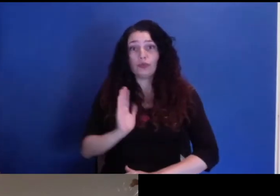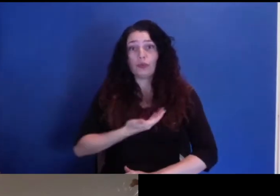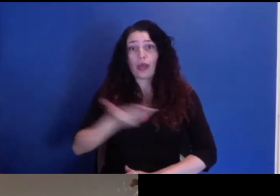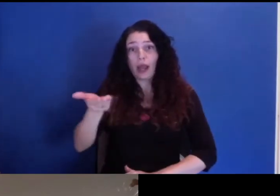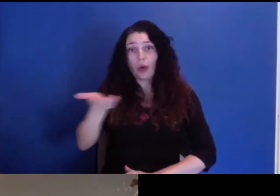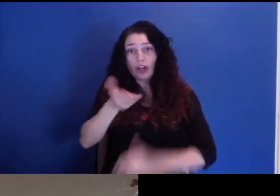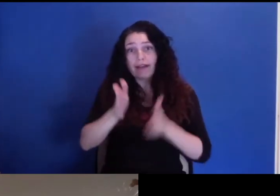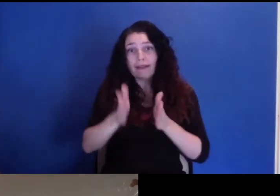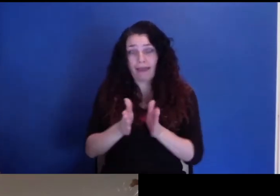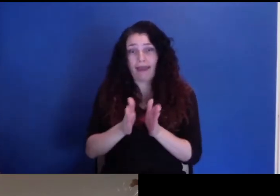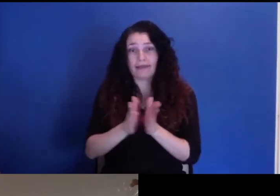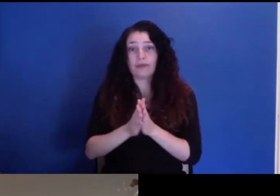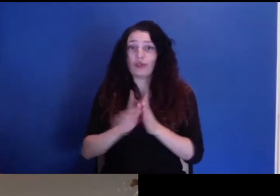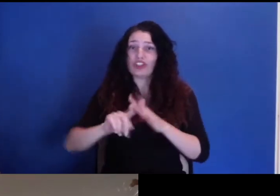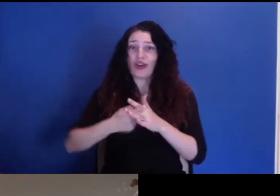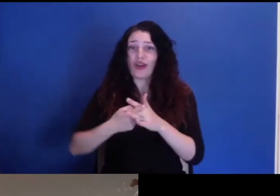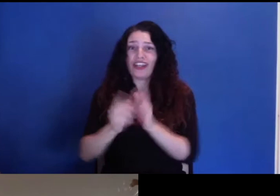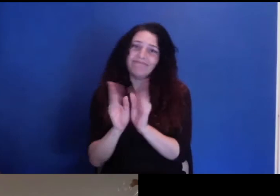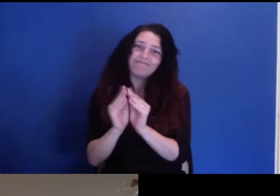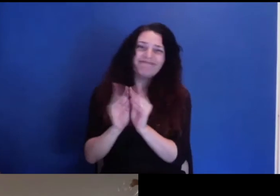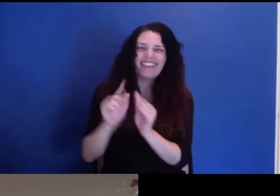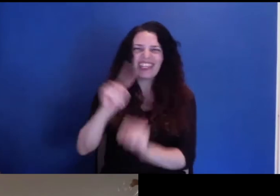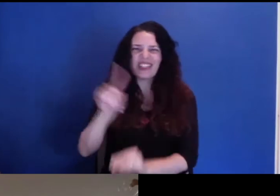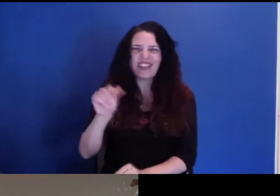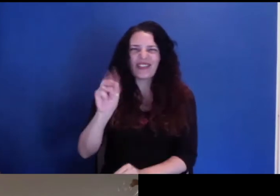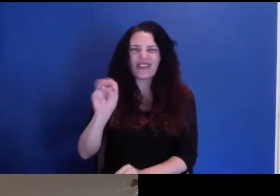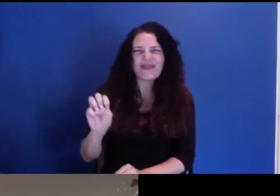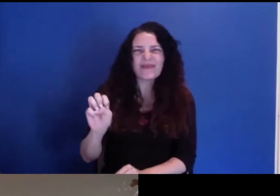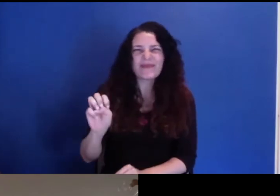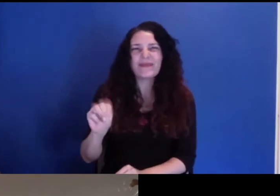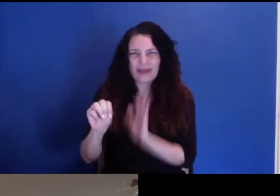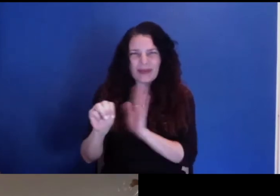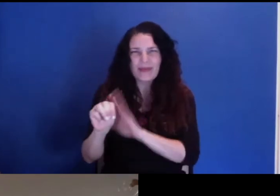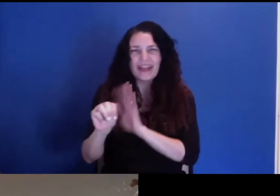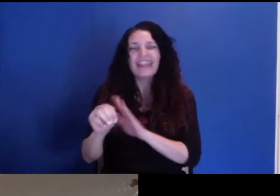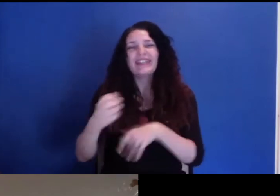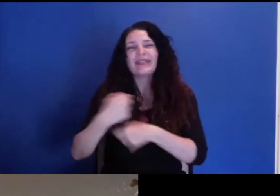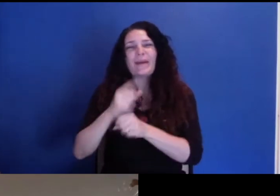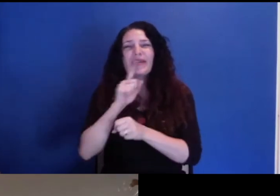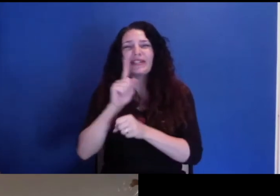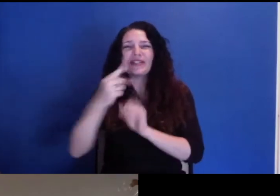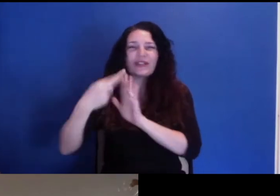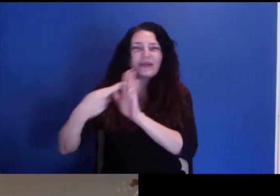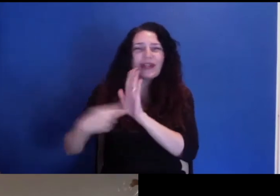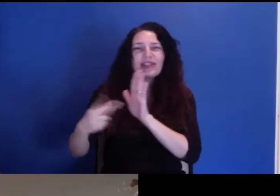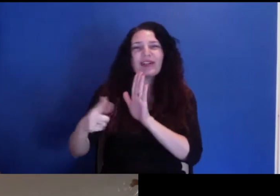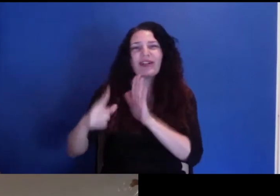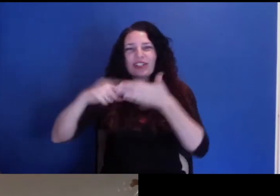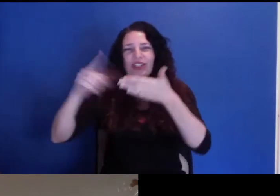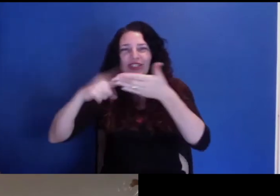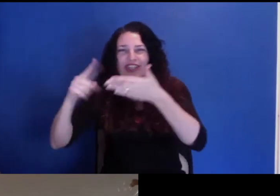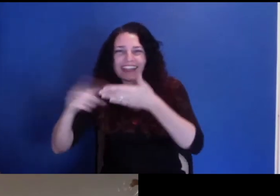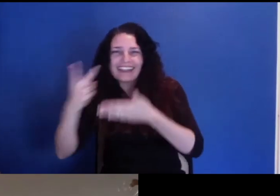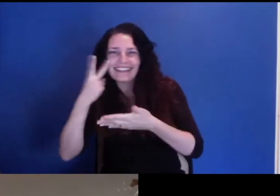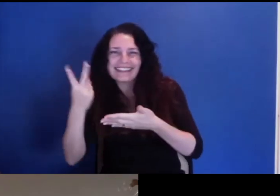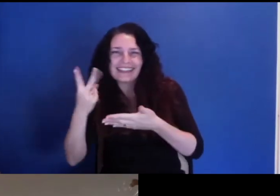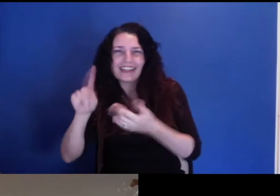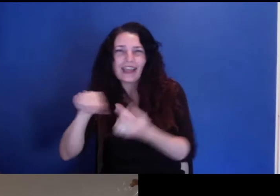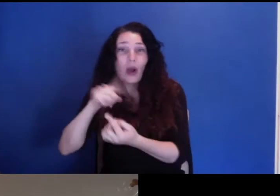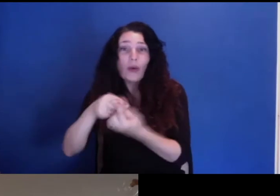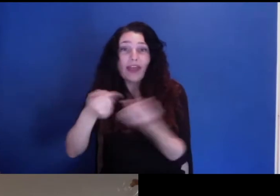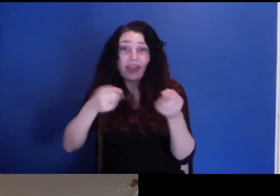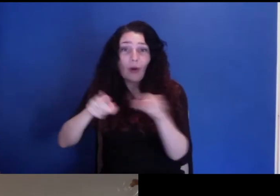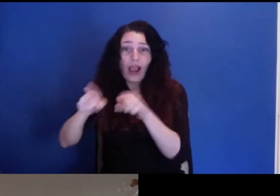series of Zoom calls that we're going to have. So make sure you sign up and check in to see when we will be having those. They're all